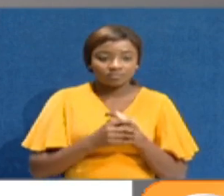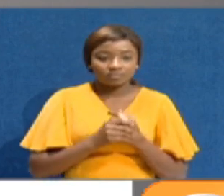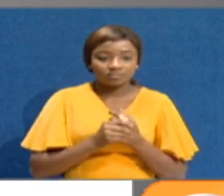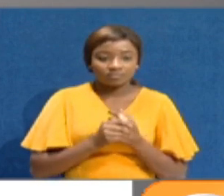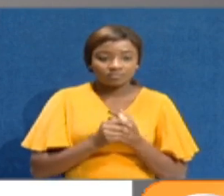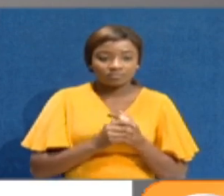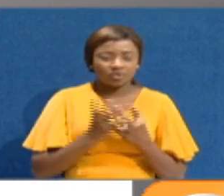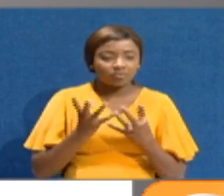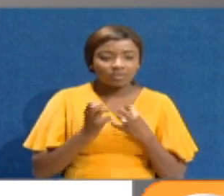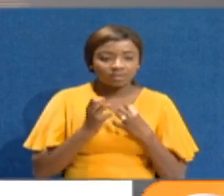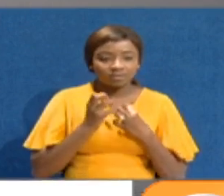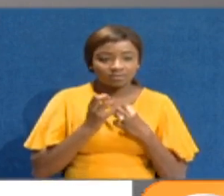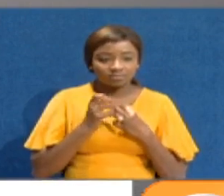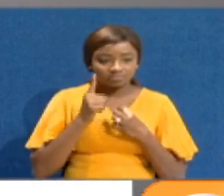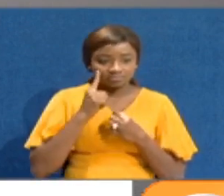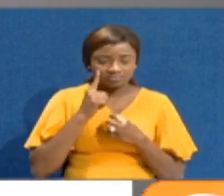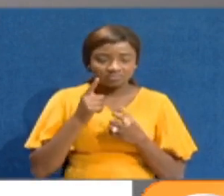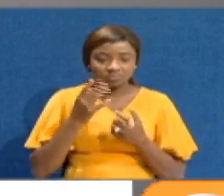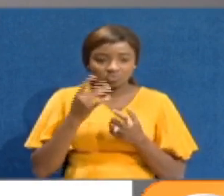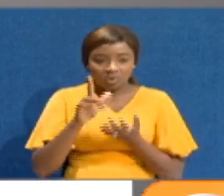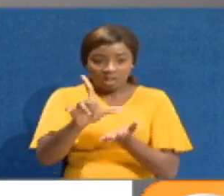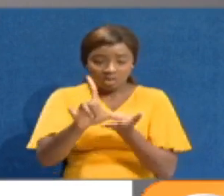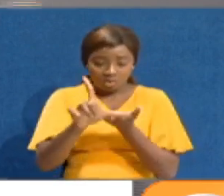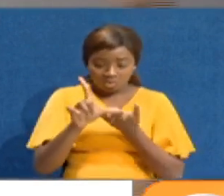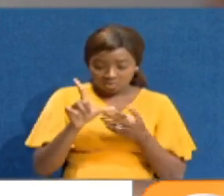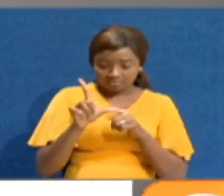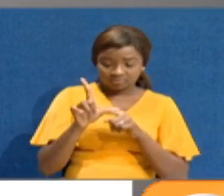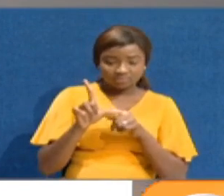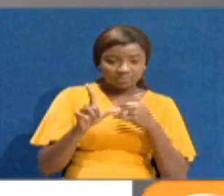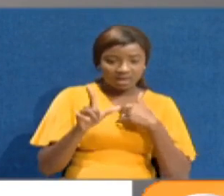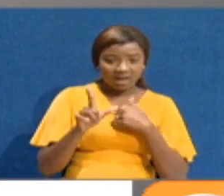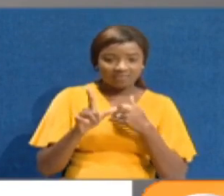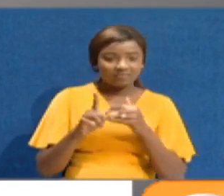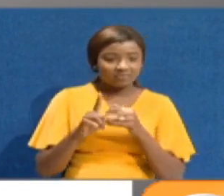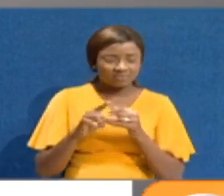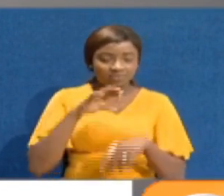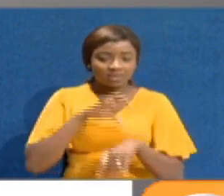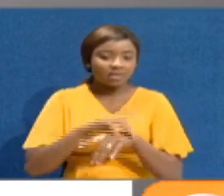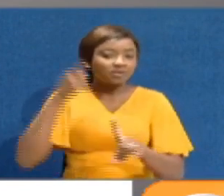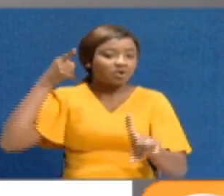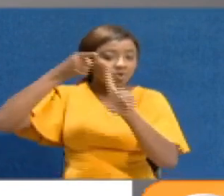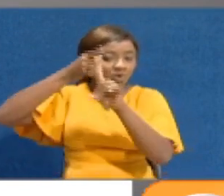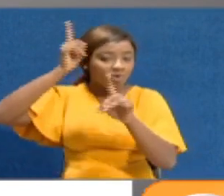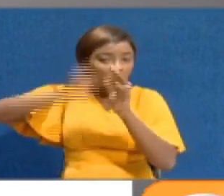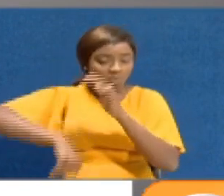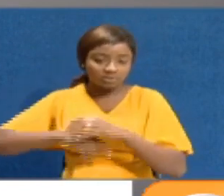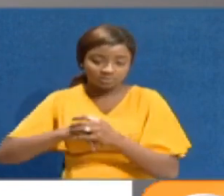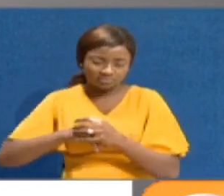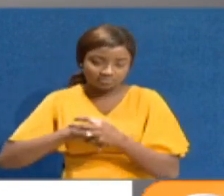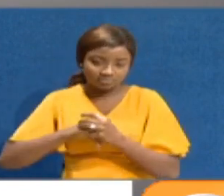is to say, so the debt that we have is both a debt that is procured for purposes